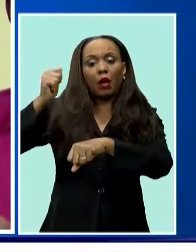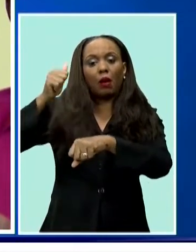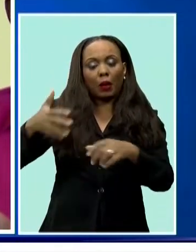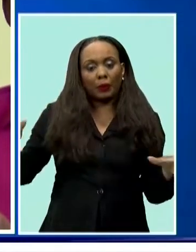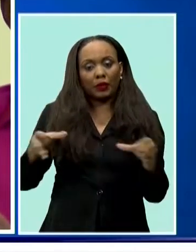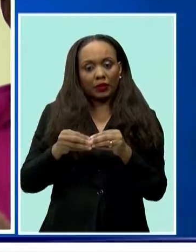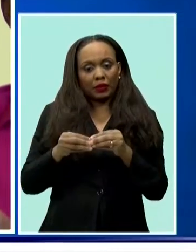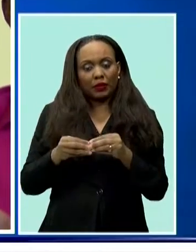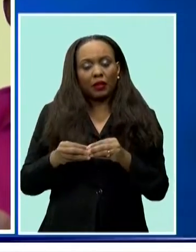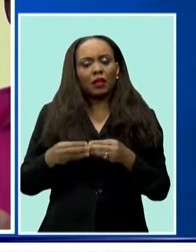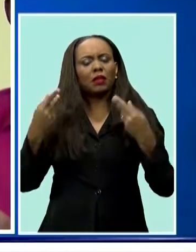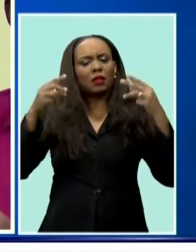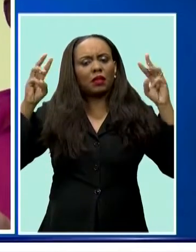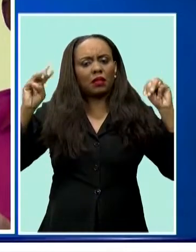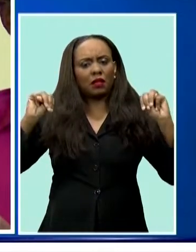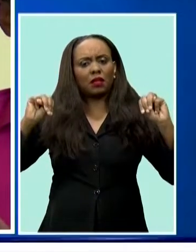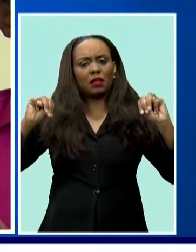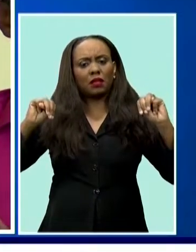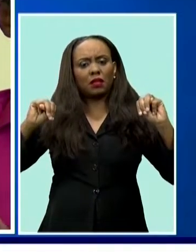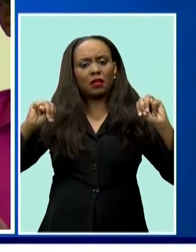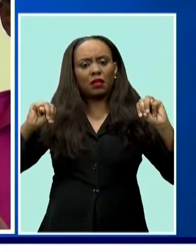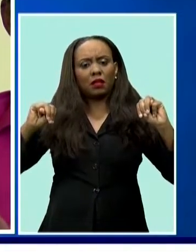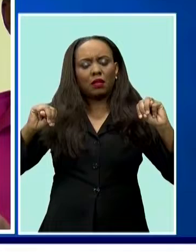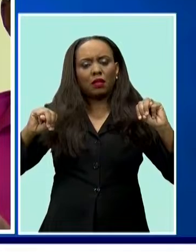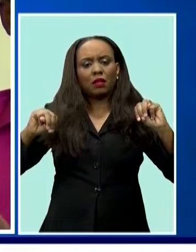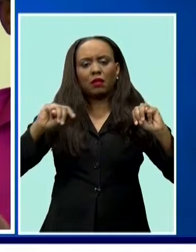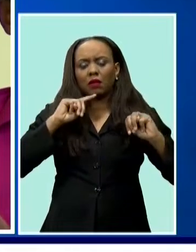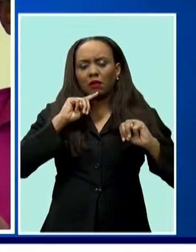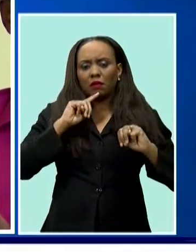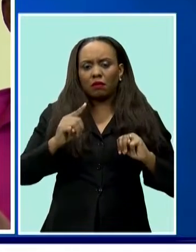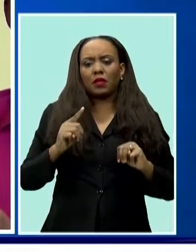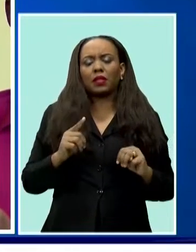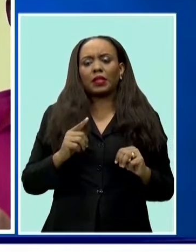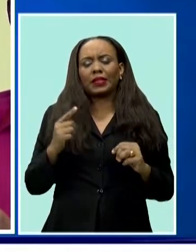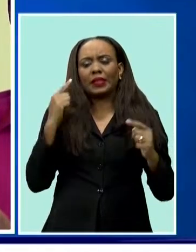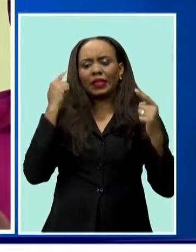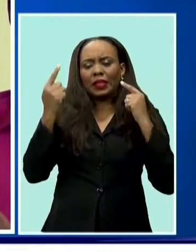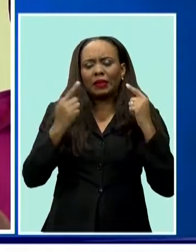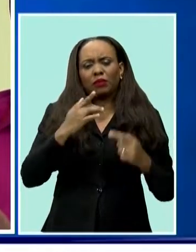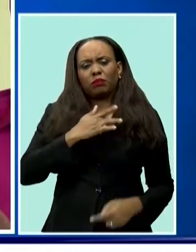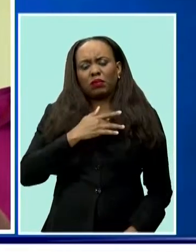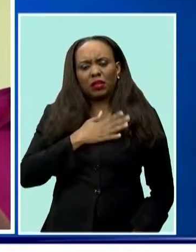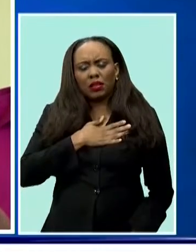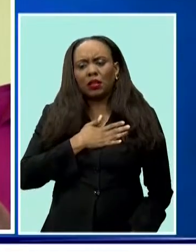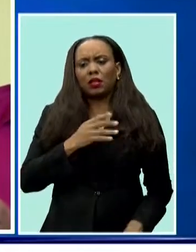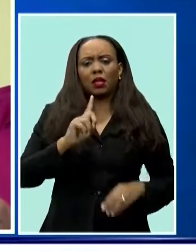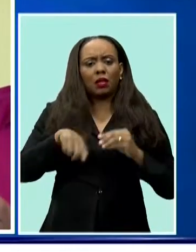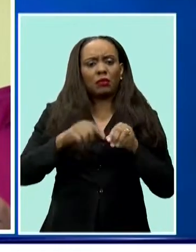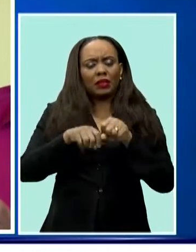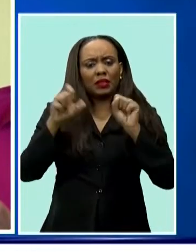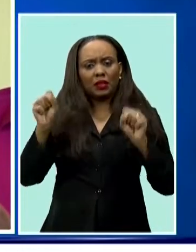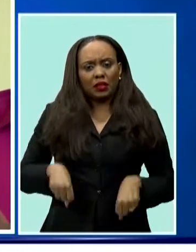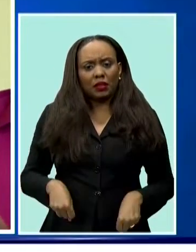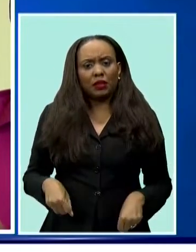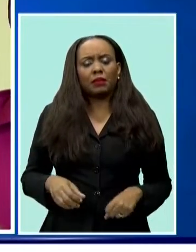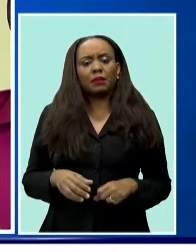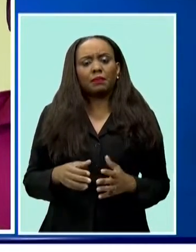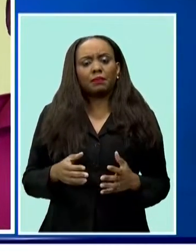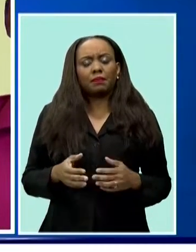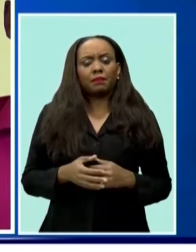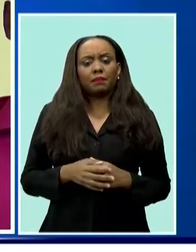in her capacity of Chairman of Cabinet, is very concerned about the system in Barbados. She thinks it's